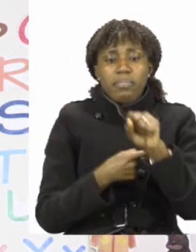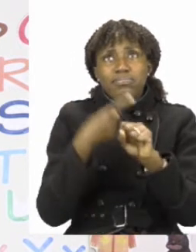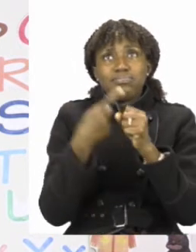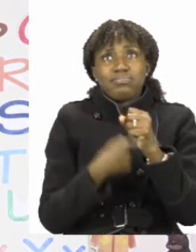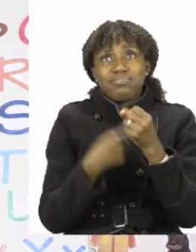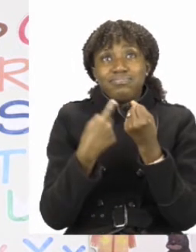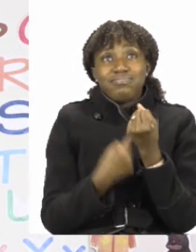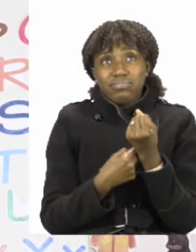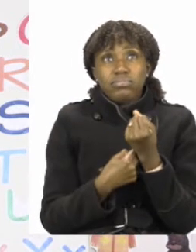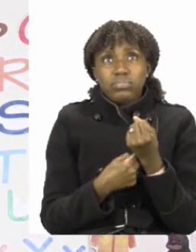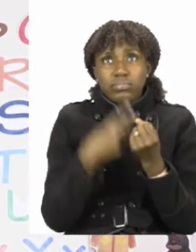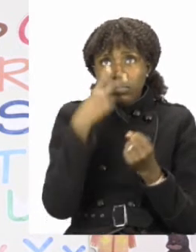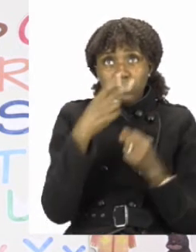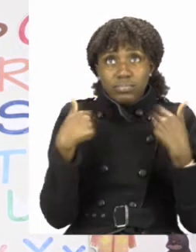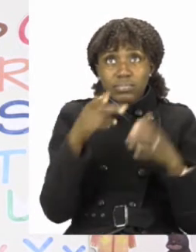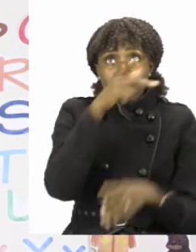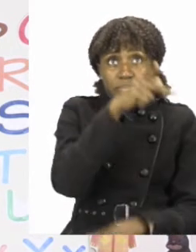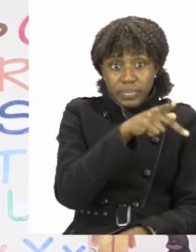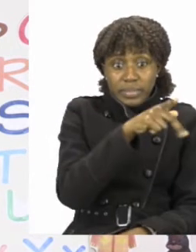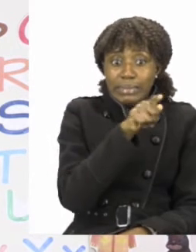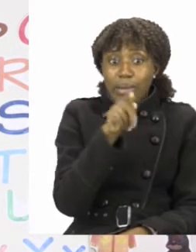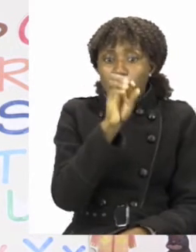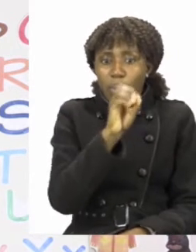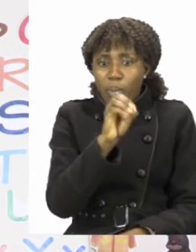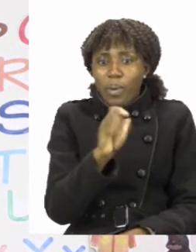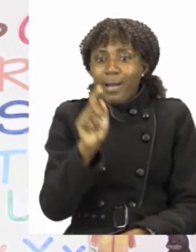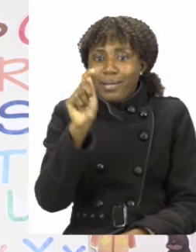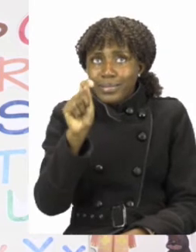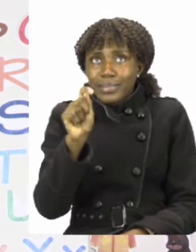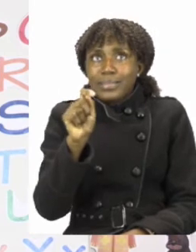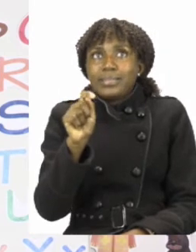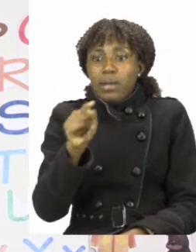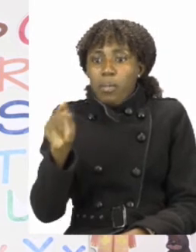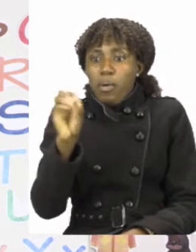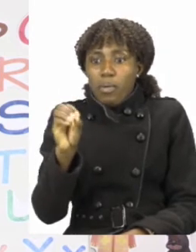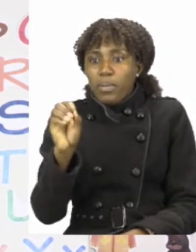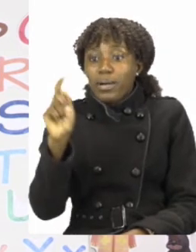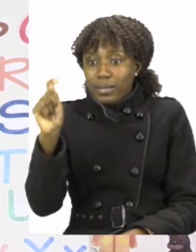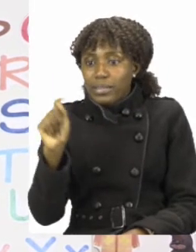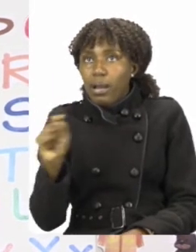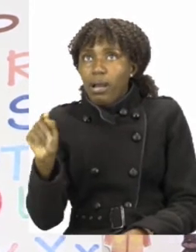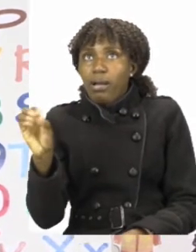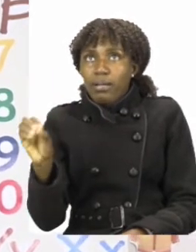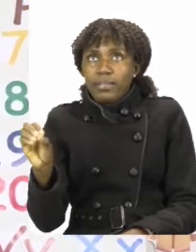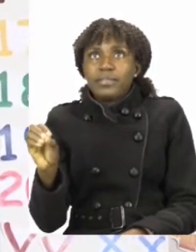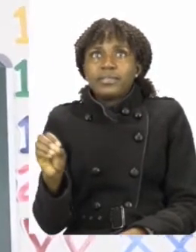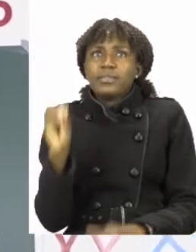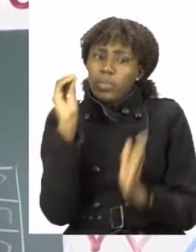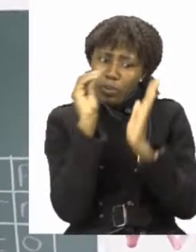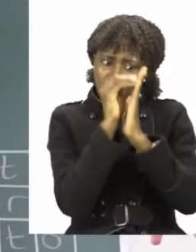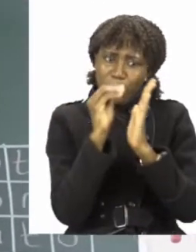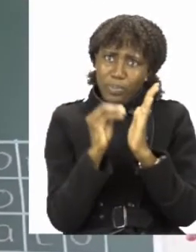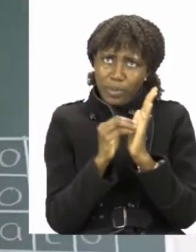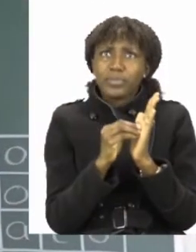As you can see, it starts with the letter P. So we need to look for the missing letters, the same ones